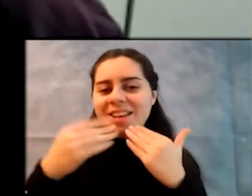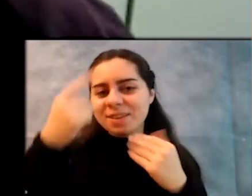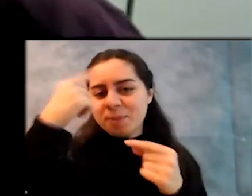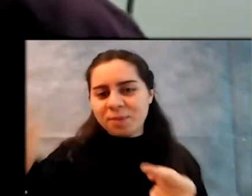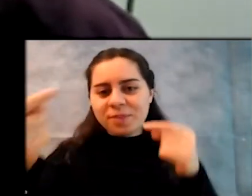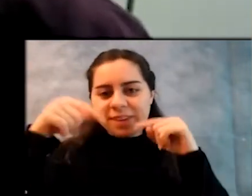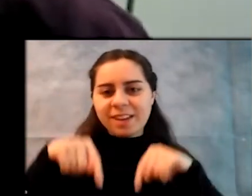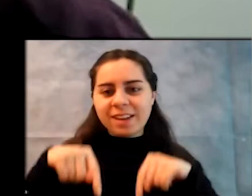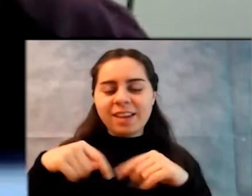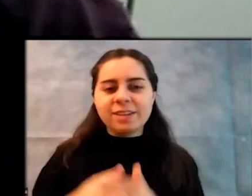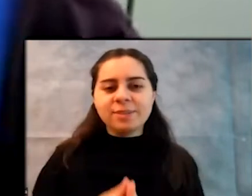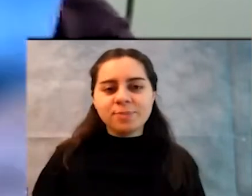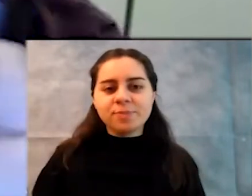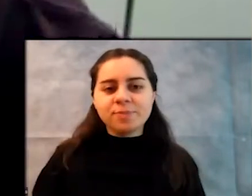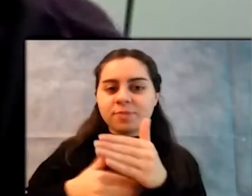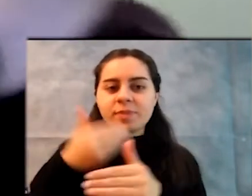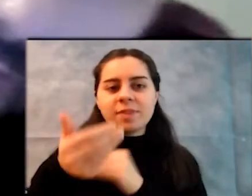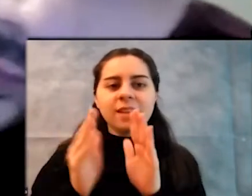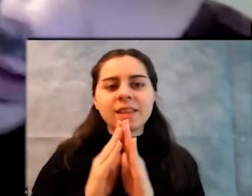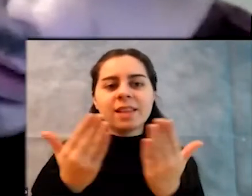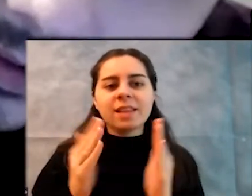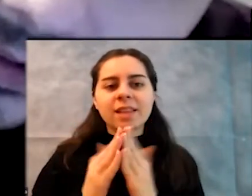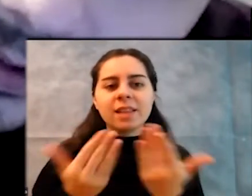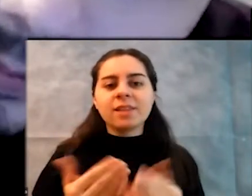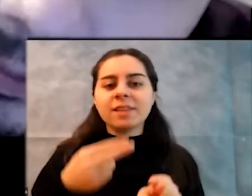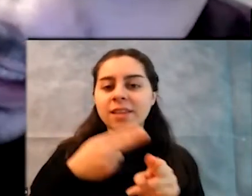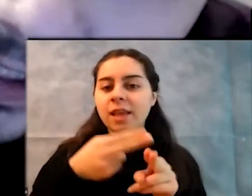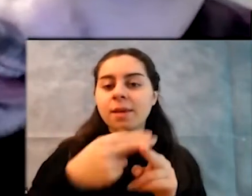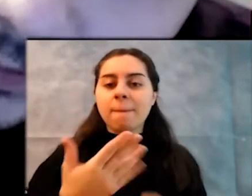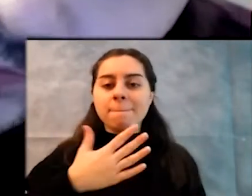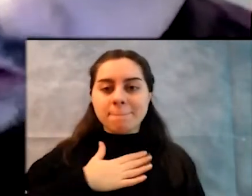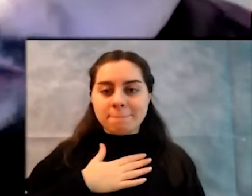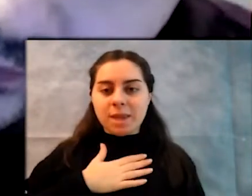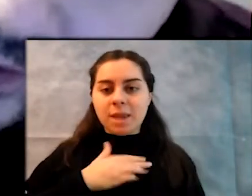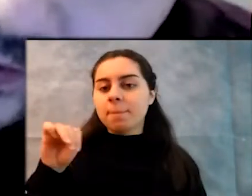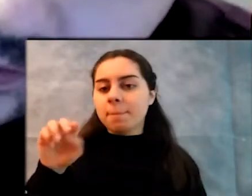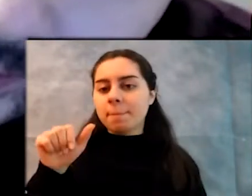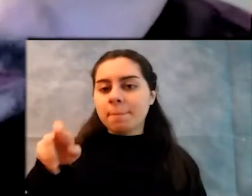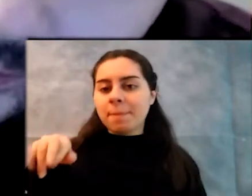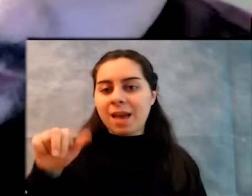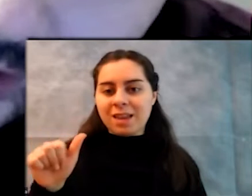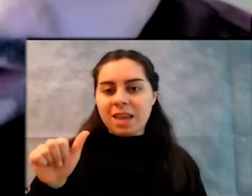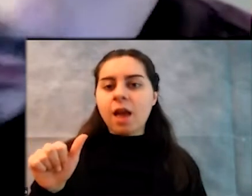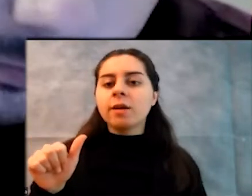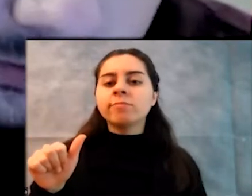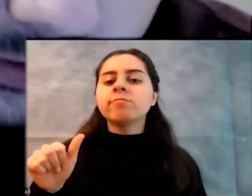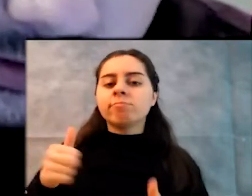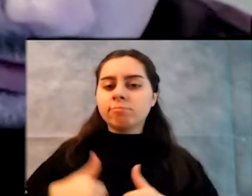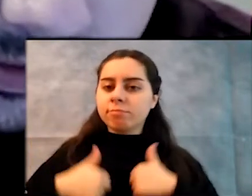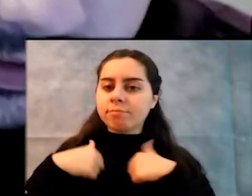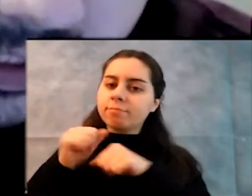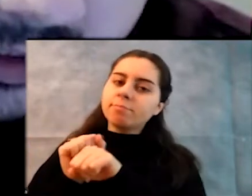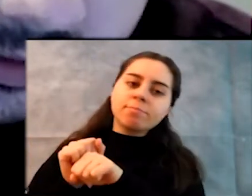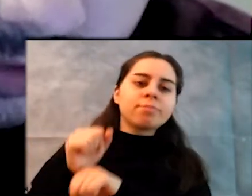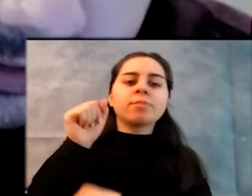Our next book is Mi Maria, Surviving the Storm, Voices from Puerto Rico,